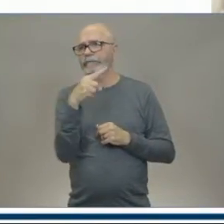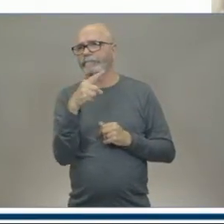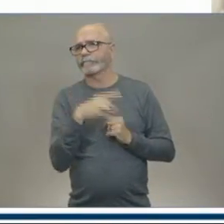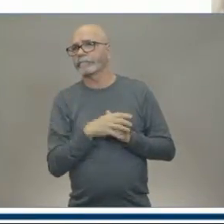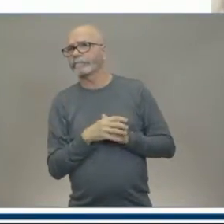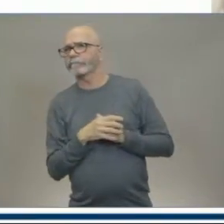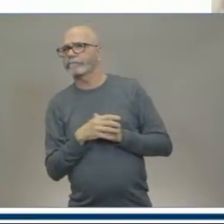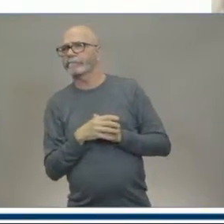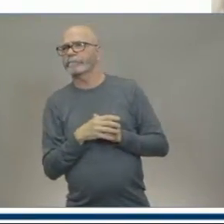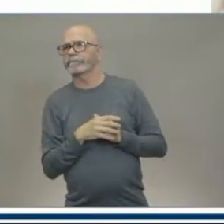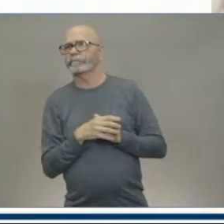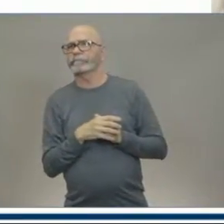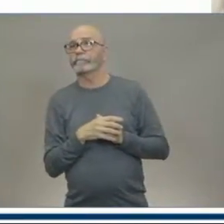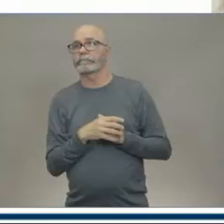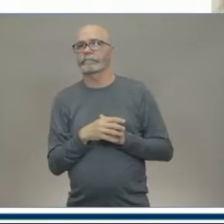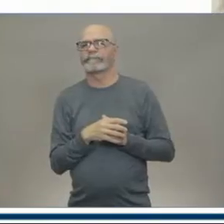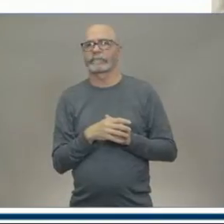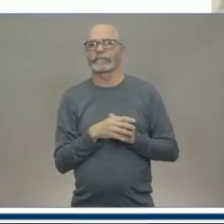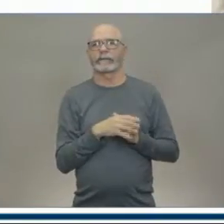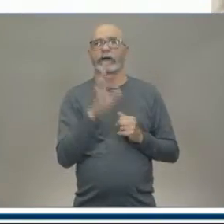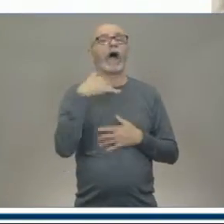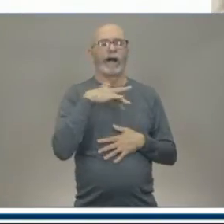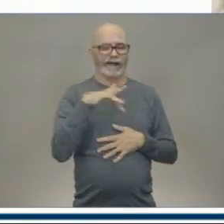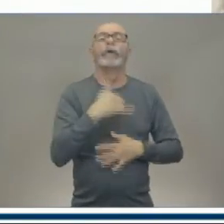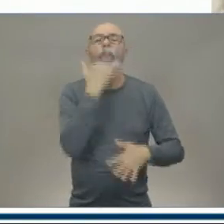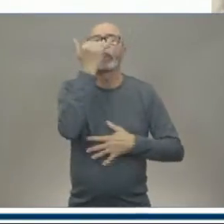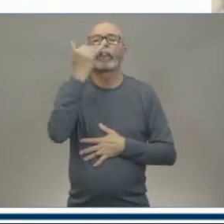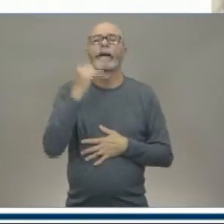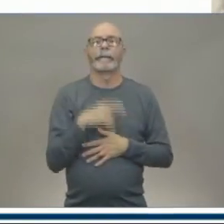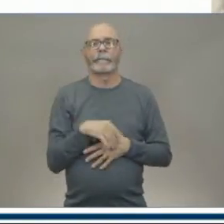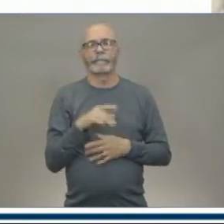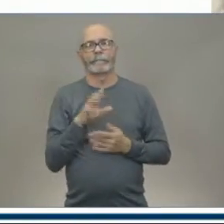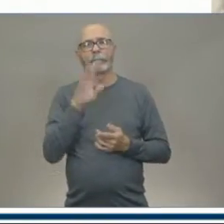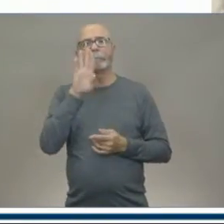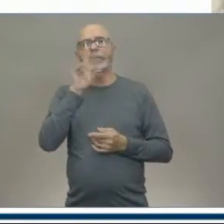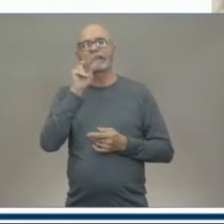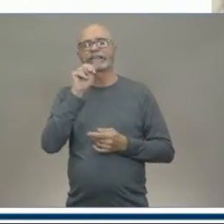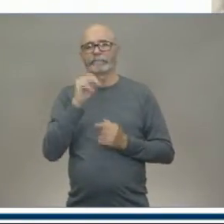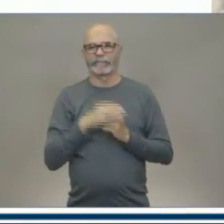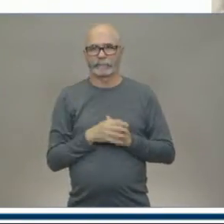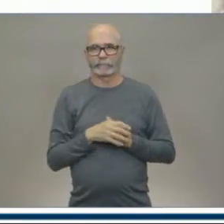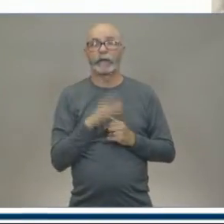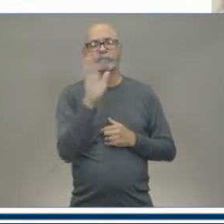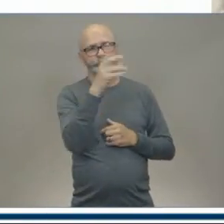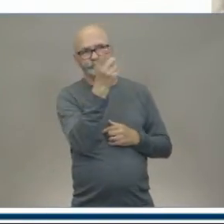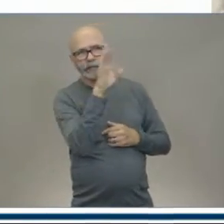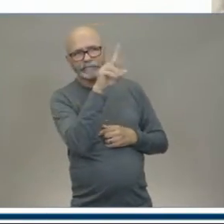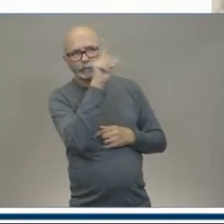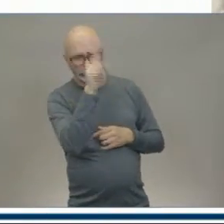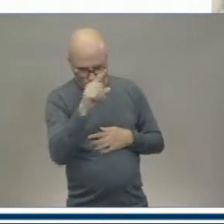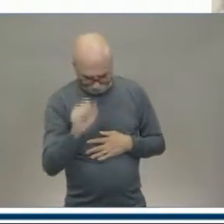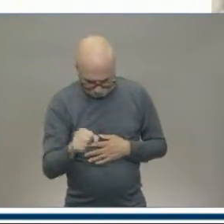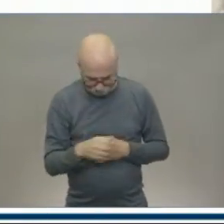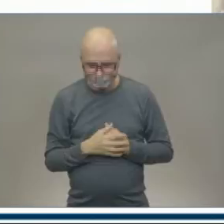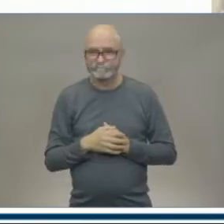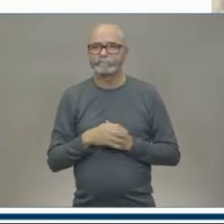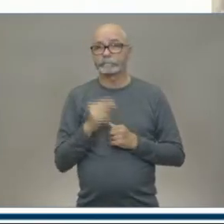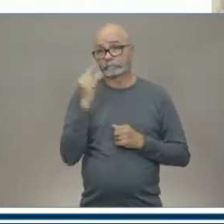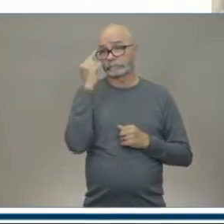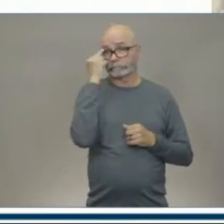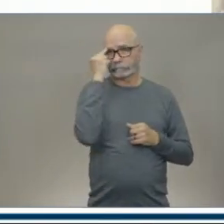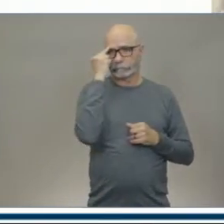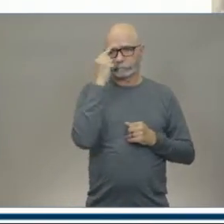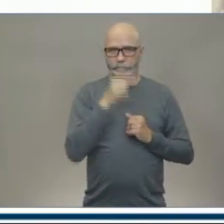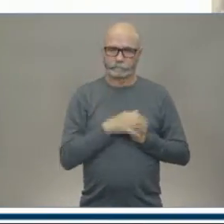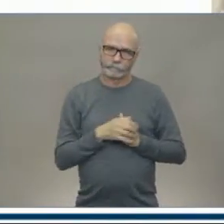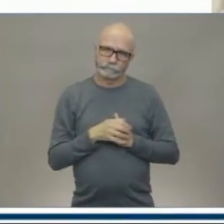Thank you. Sorry about that. I hit the wrong button. Dr. Strang, since you started giving these briefings earlier this year in